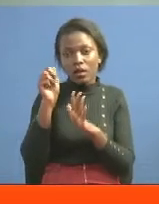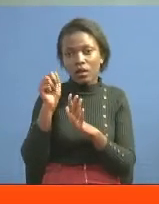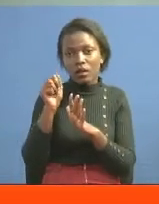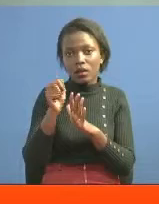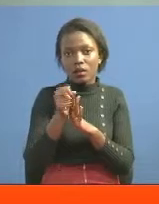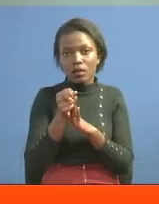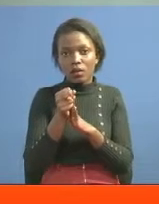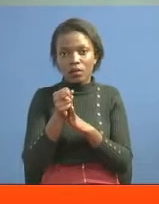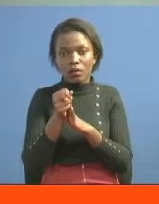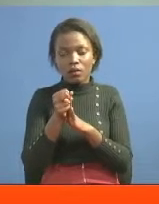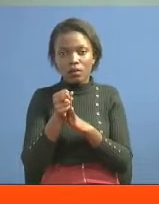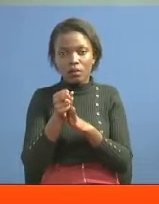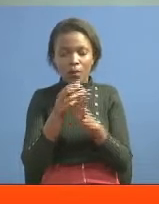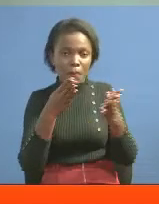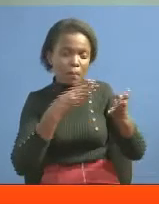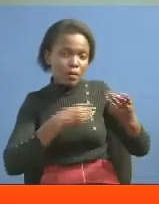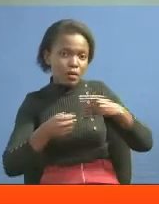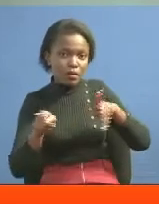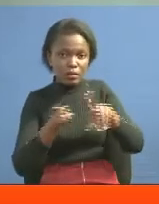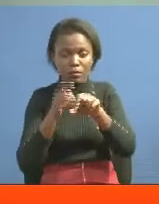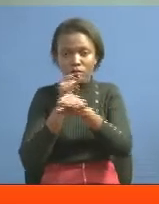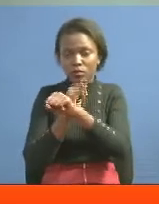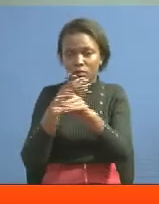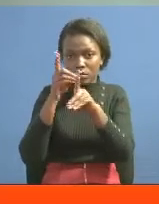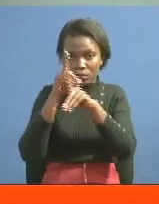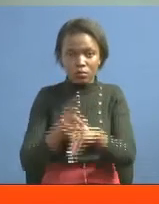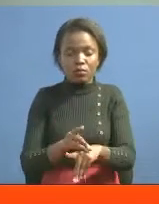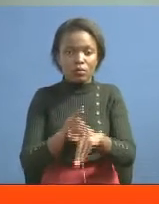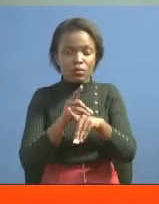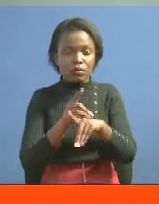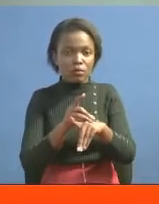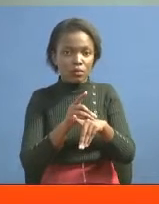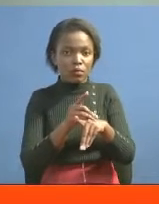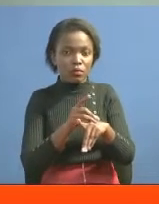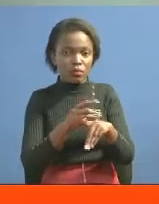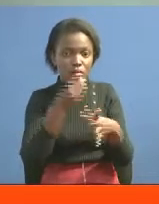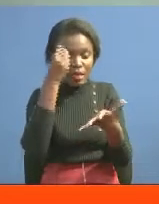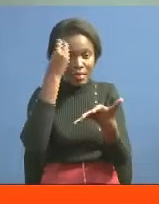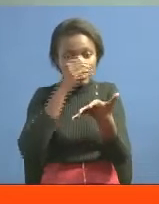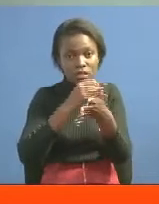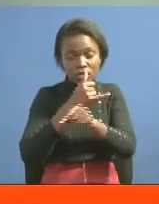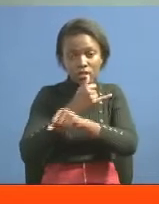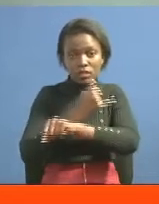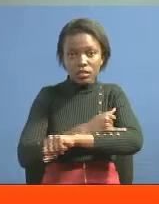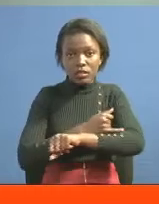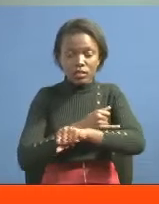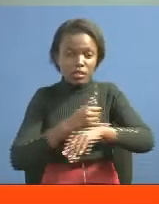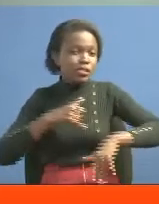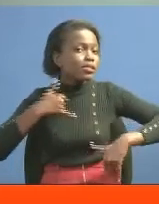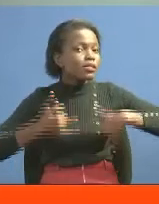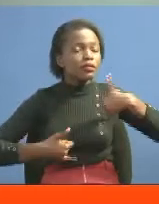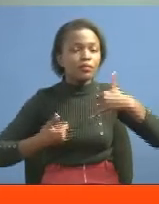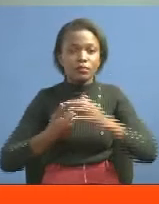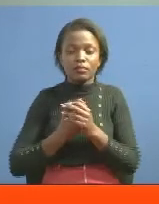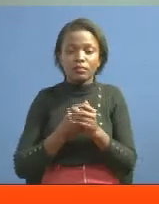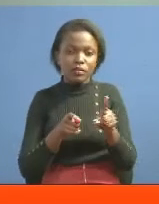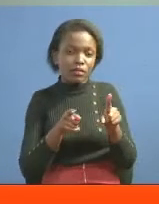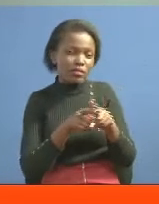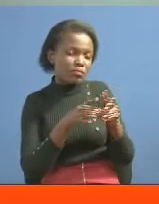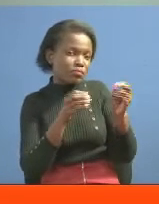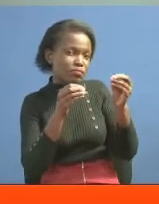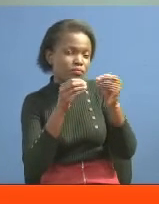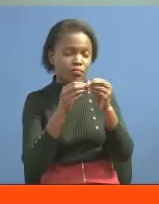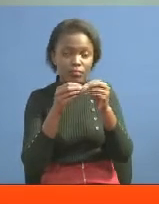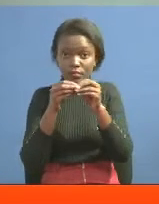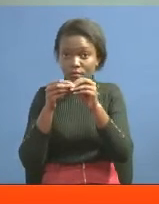Many livelihoods in the form of businesses and jobs depended on running of learning institutions, entertainment joints and events,